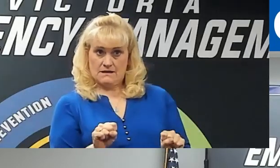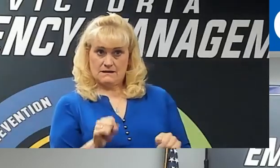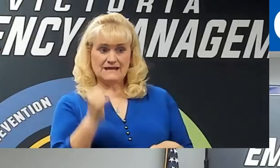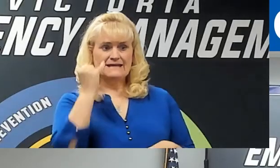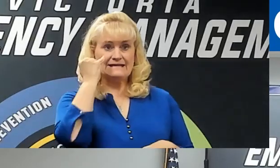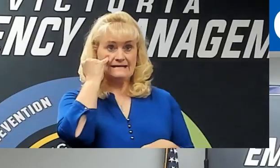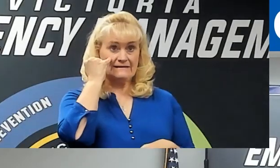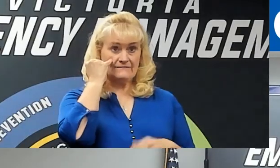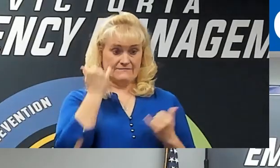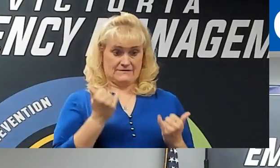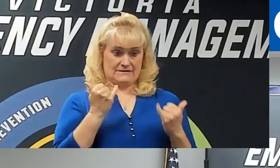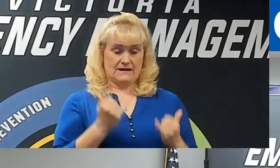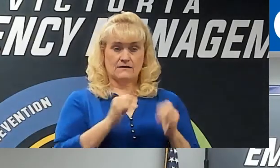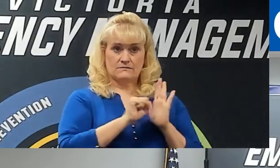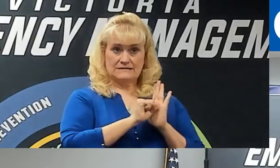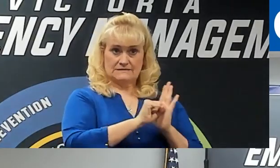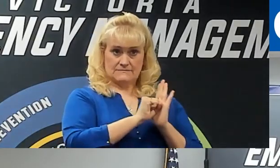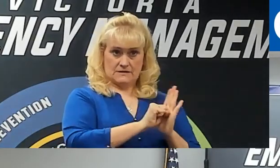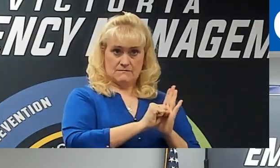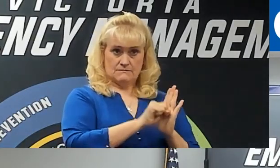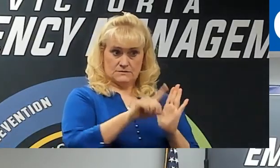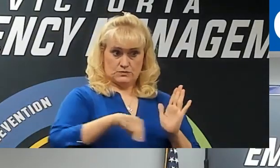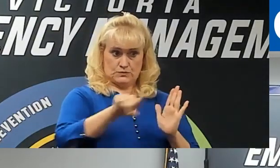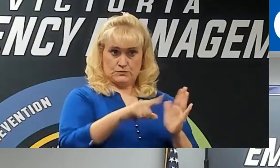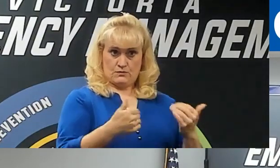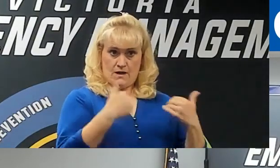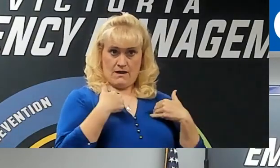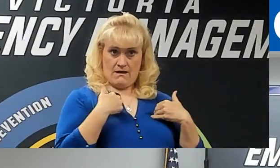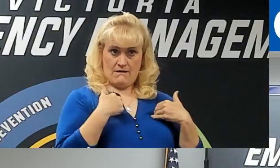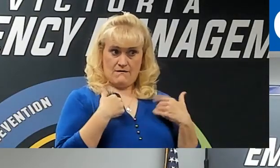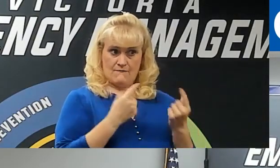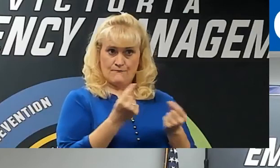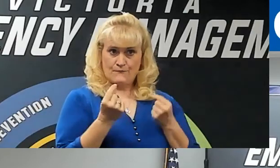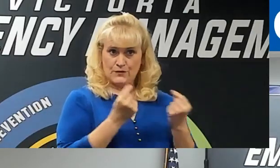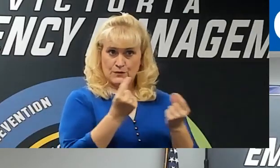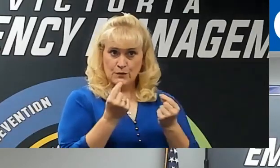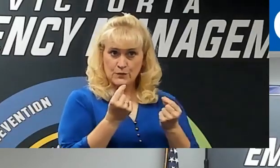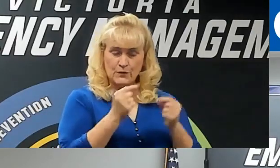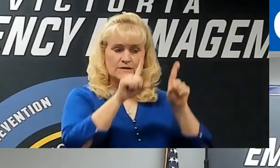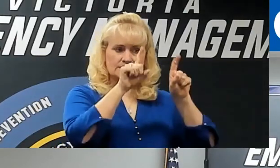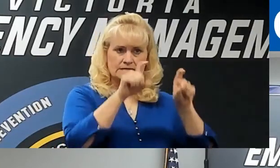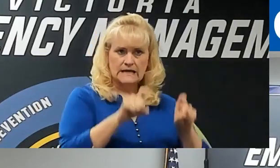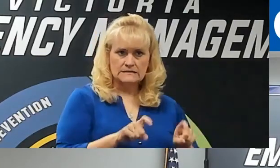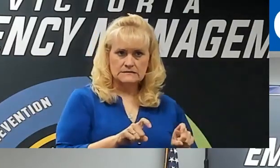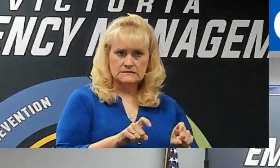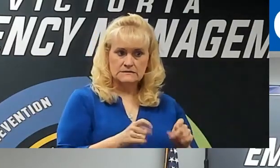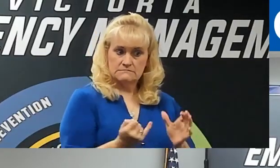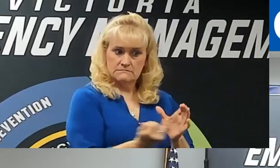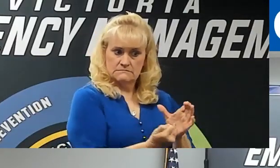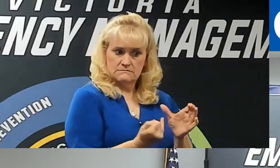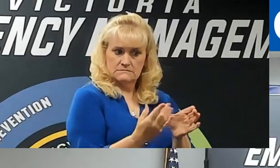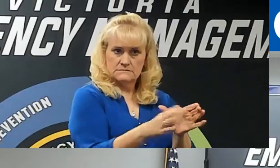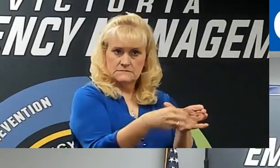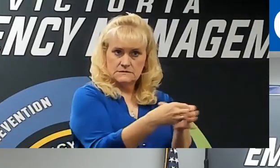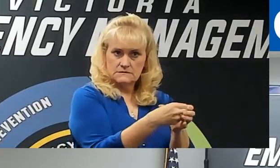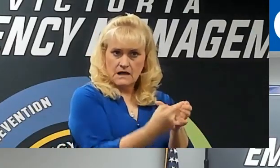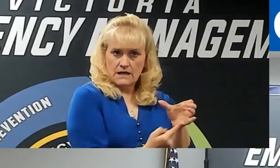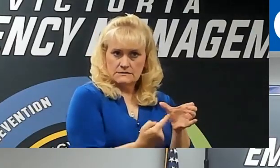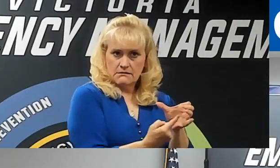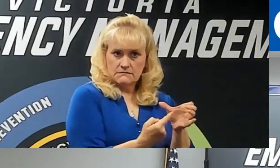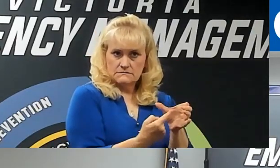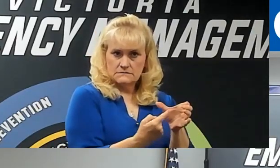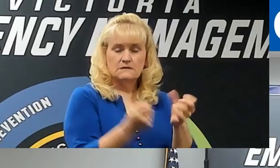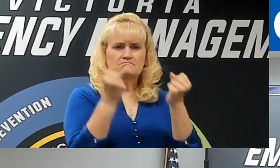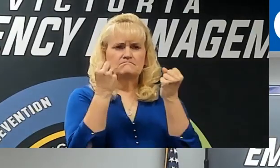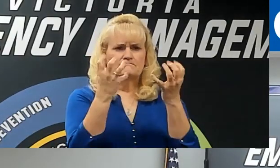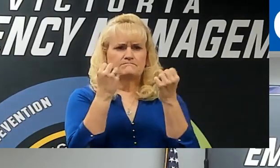symptoms, you ought to get tested and isolate yourself until you get those test results. There's ample availability of testing